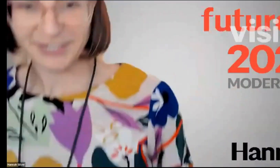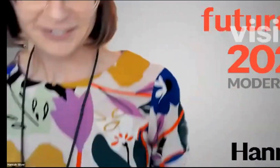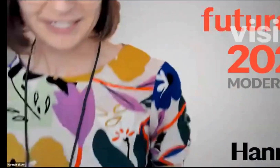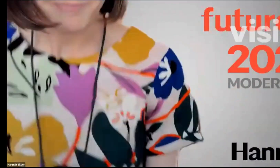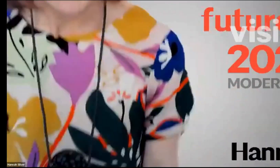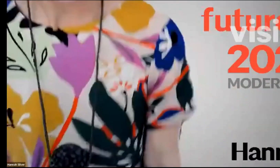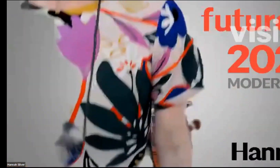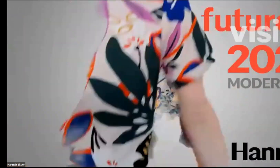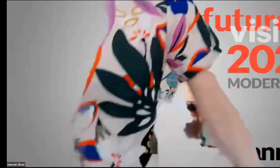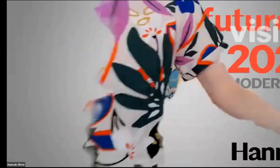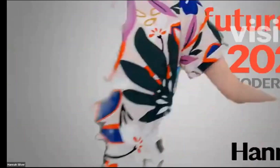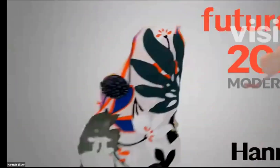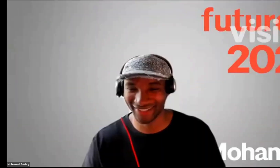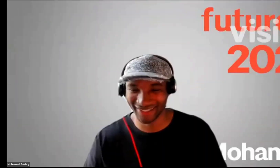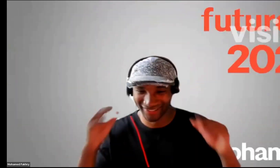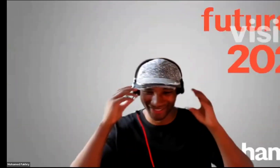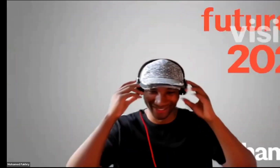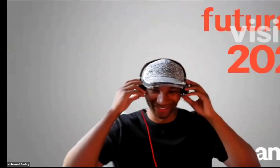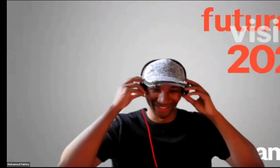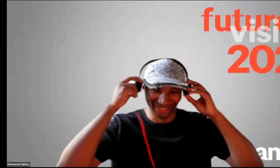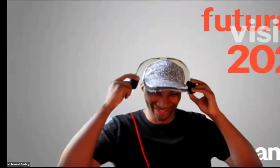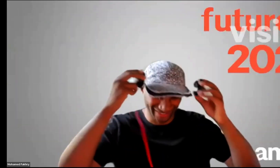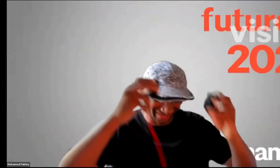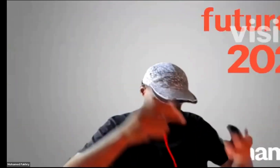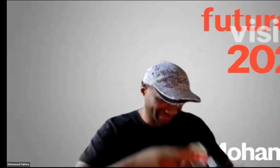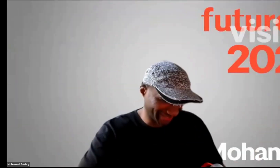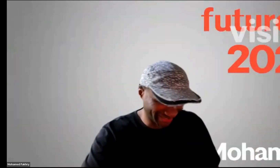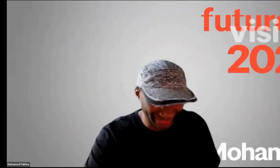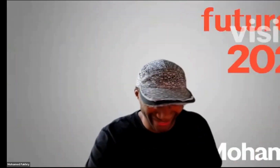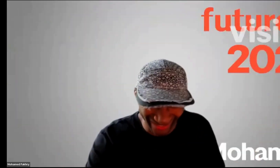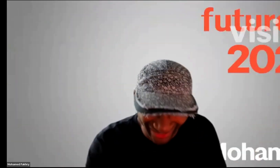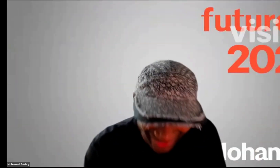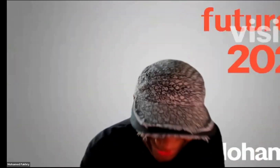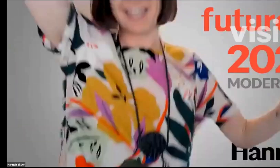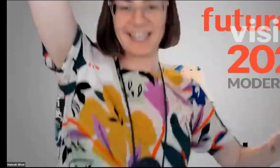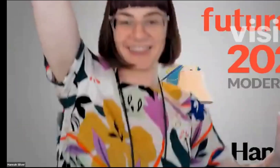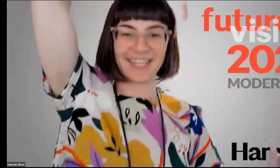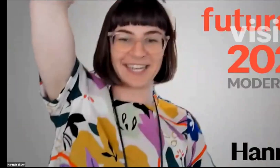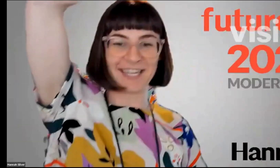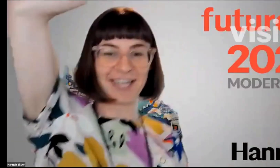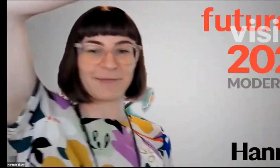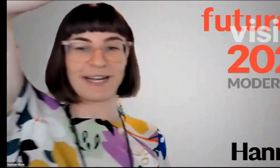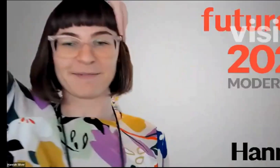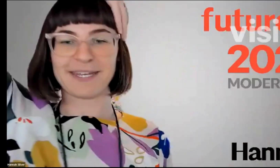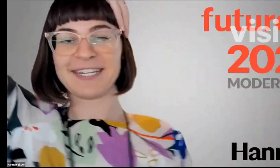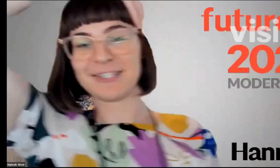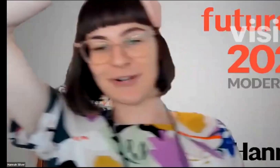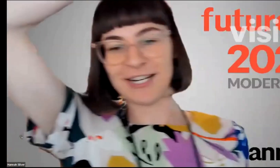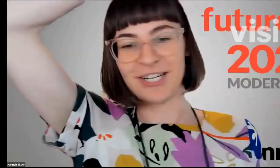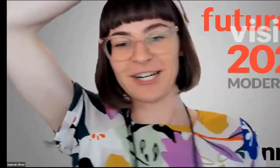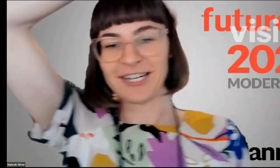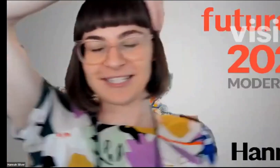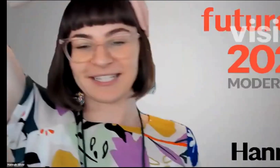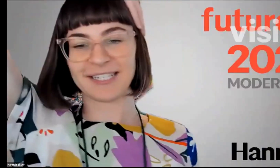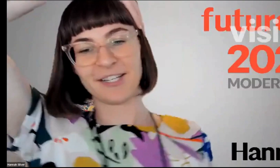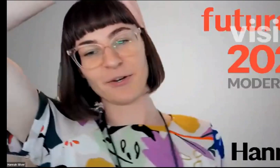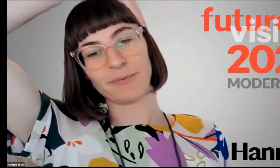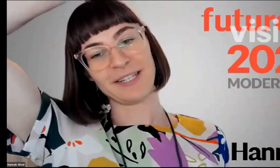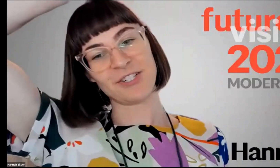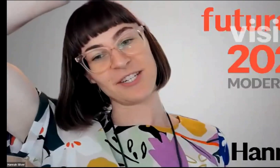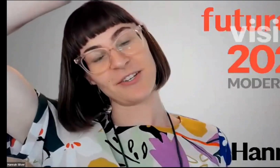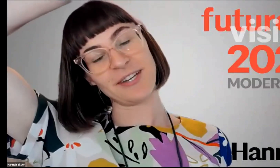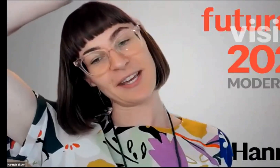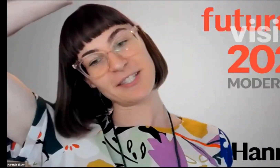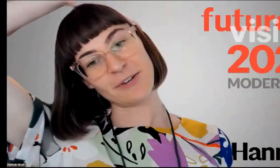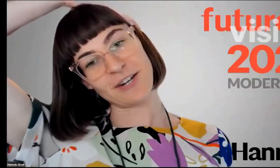might disappear into the background here. Oops, there we go. But I think a recommended stretch here is